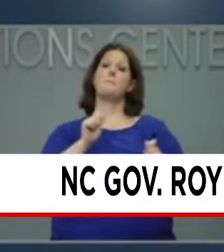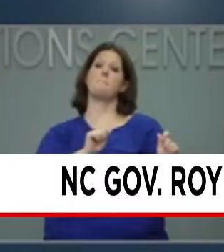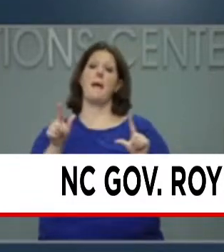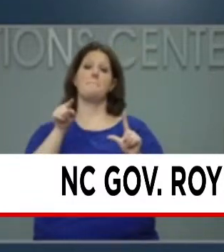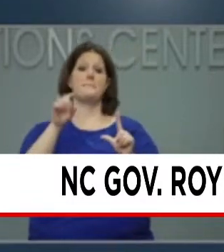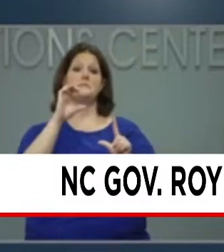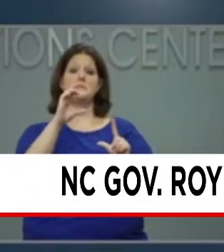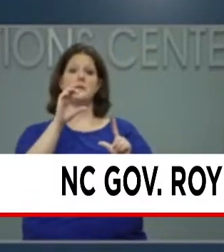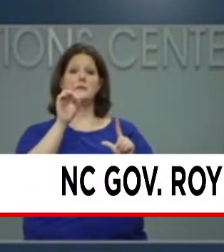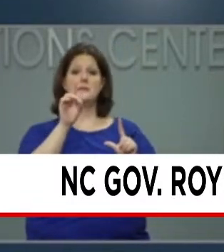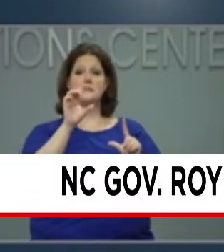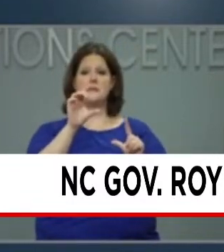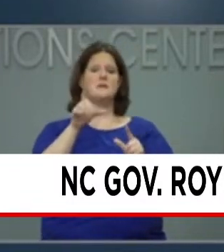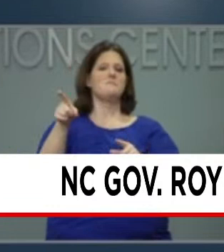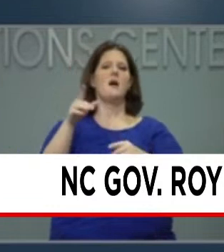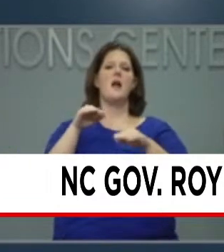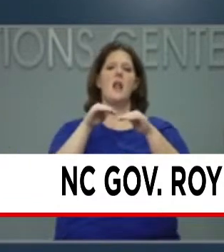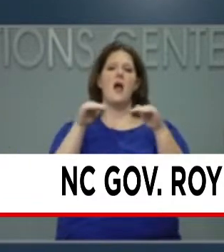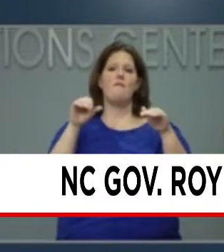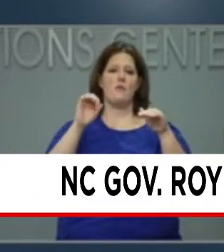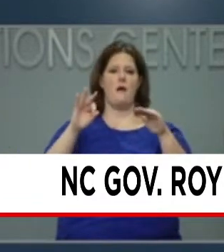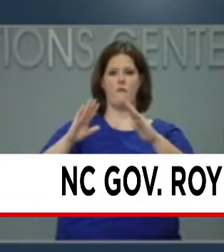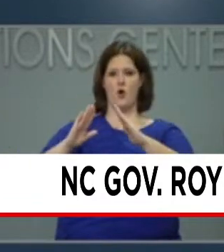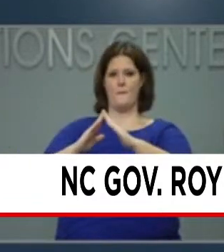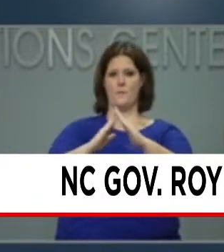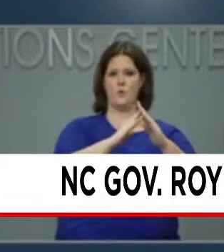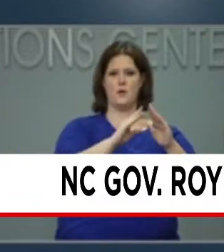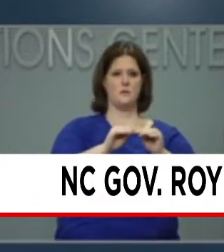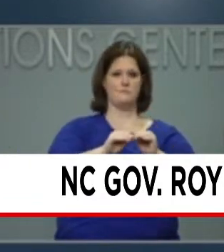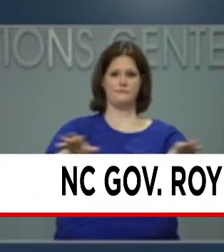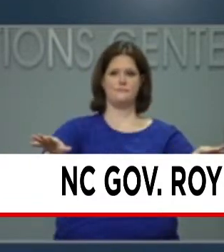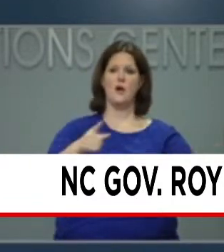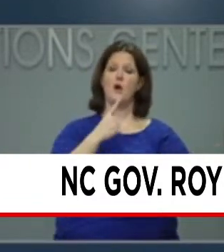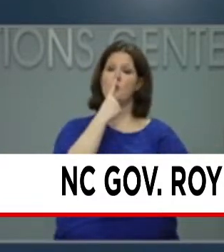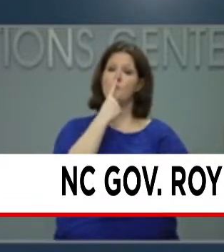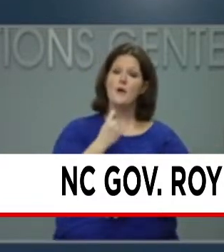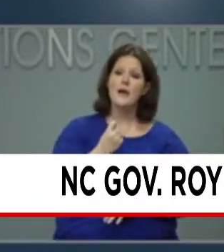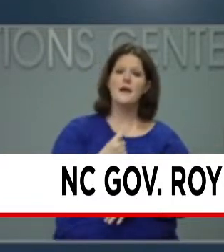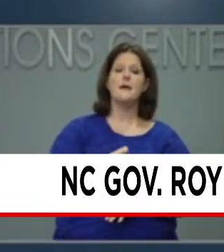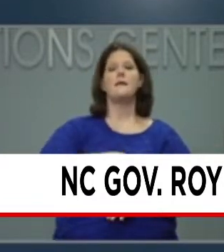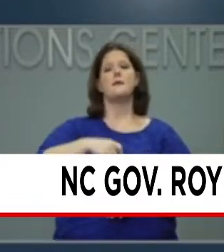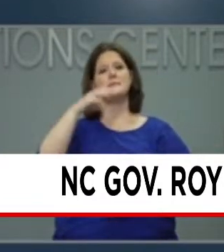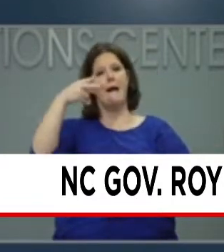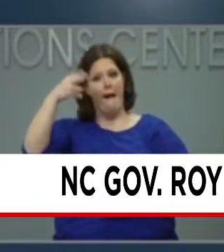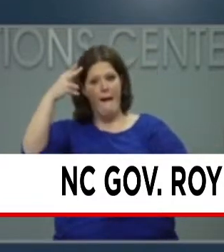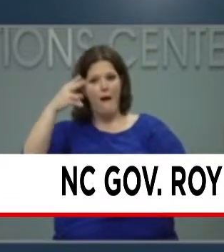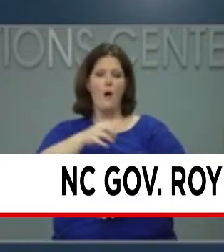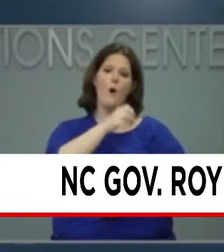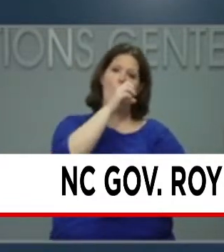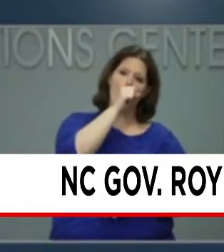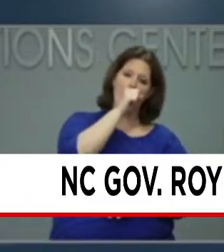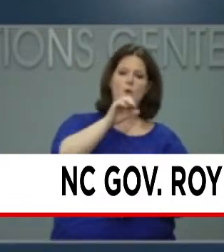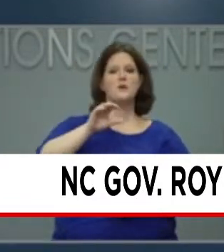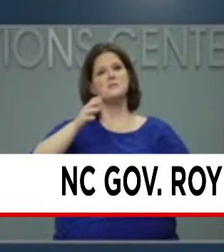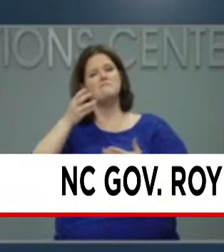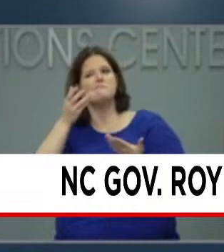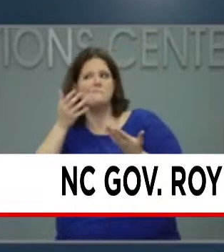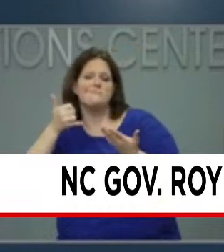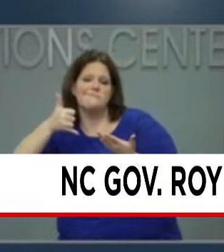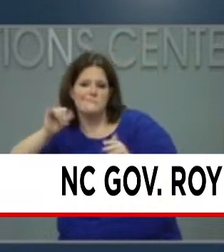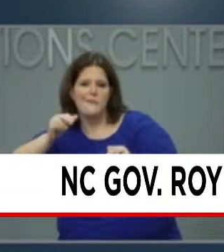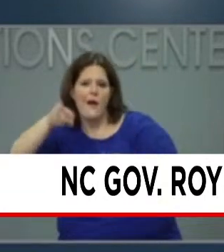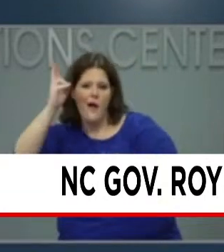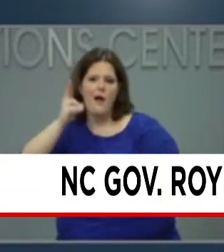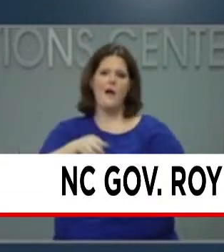shows the level of community transmission in North Carolina. Red is high, orange is substantial, yellow is moderate, blue is low.